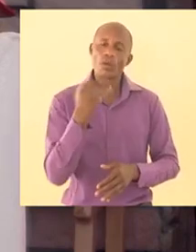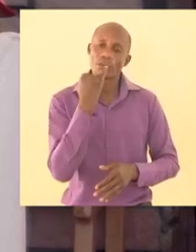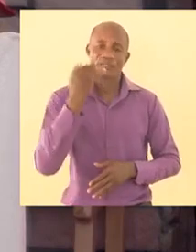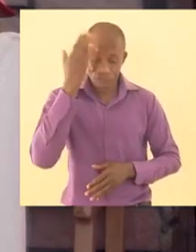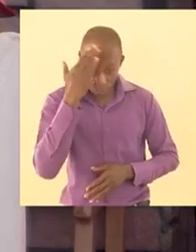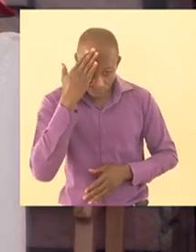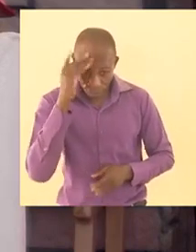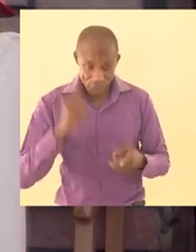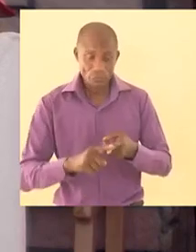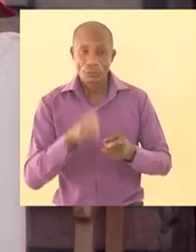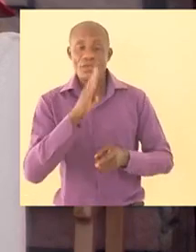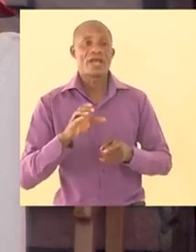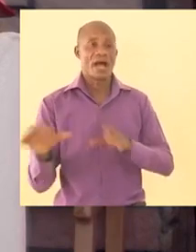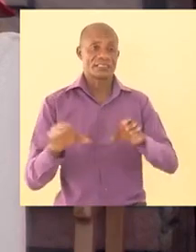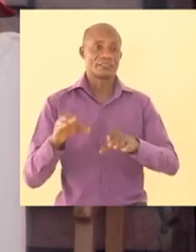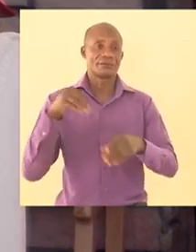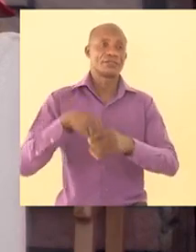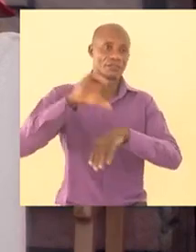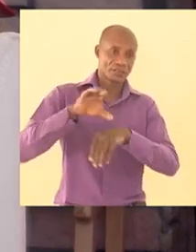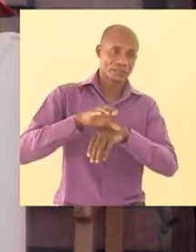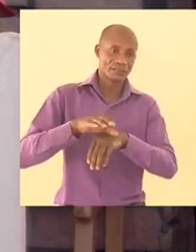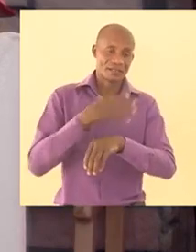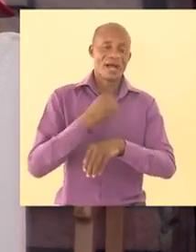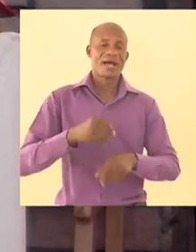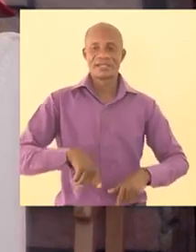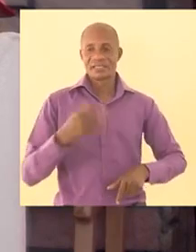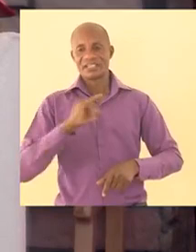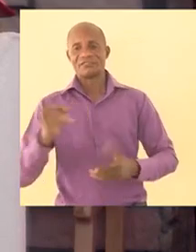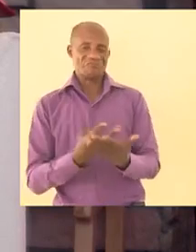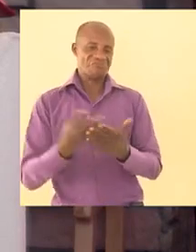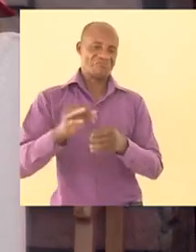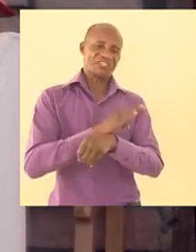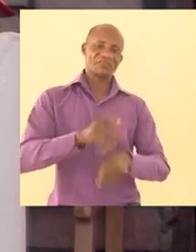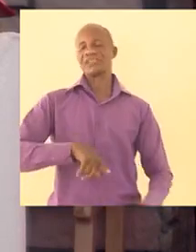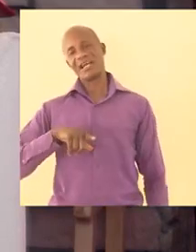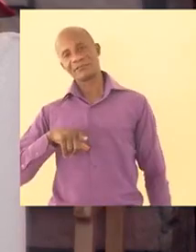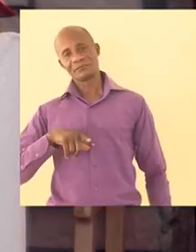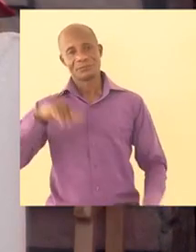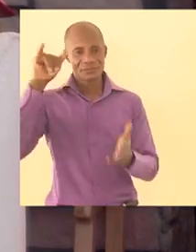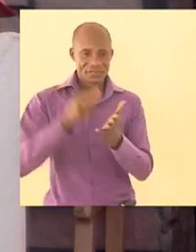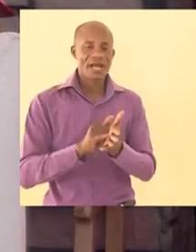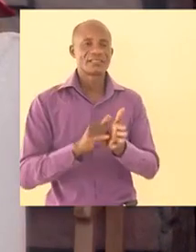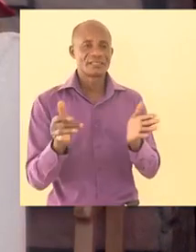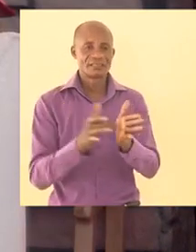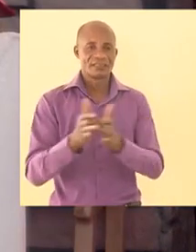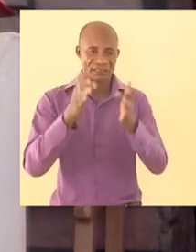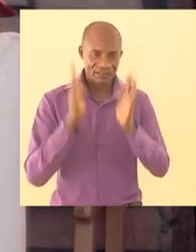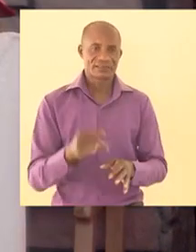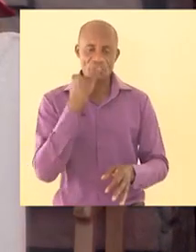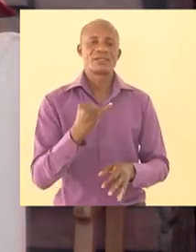to be active in his or her church and is living scandalously wasteful life, such a Christian is as